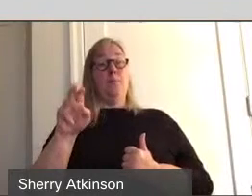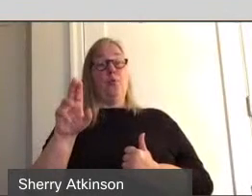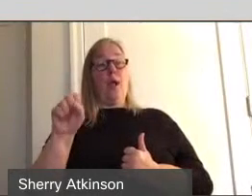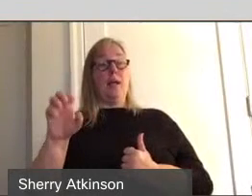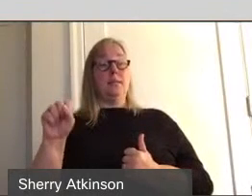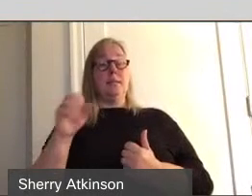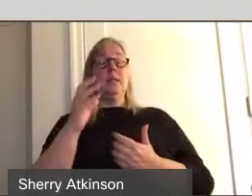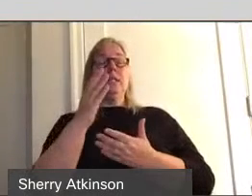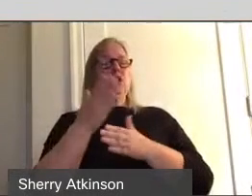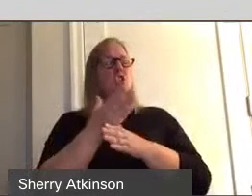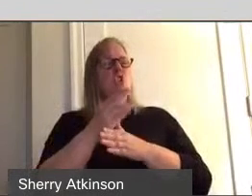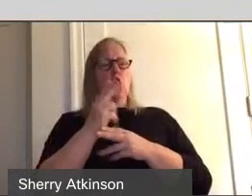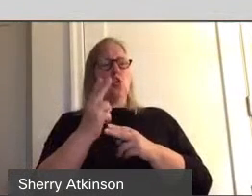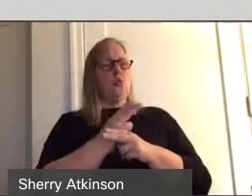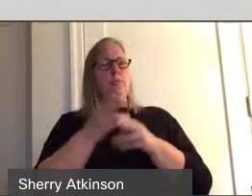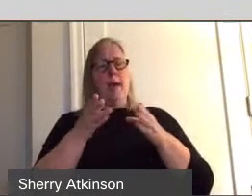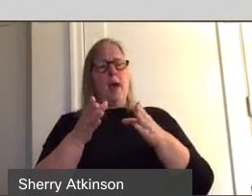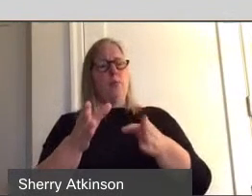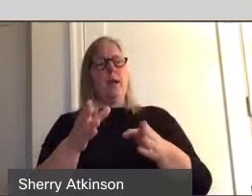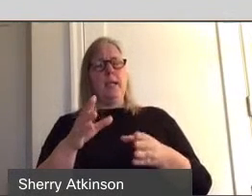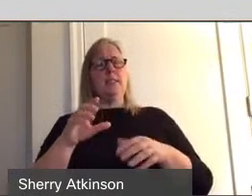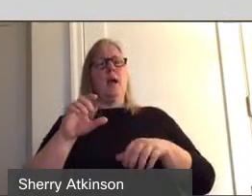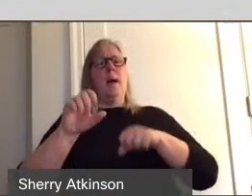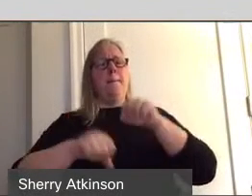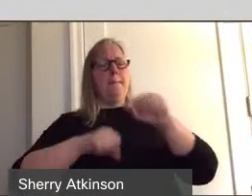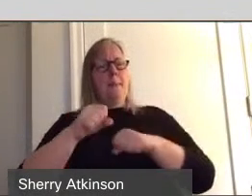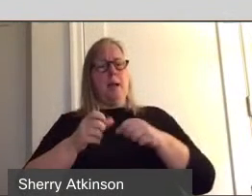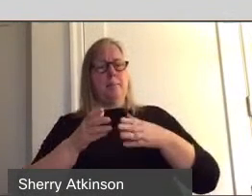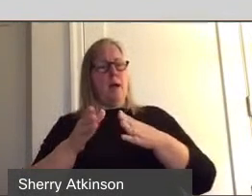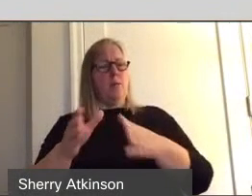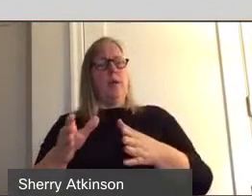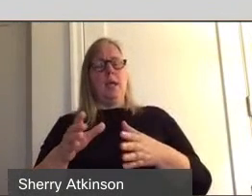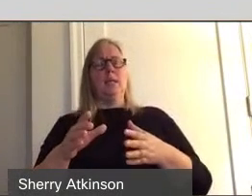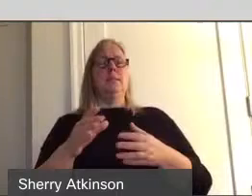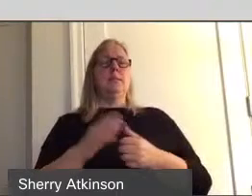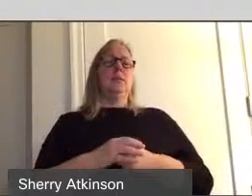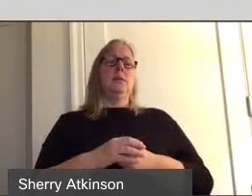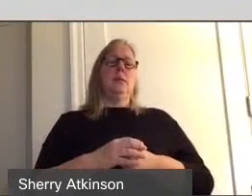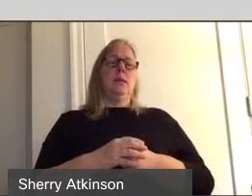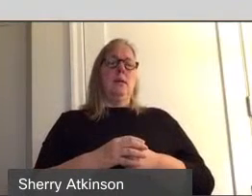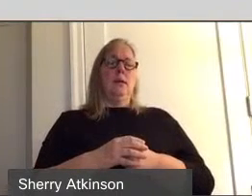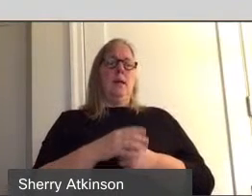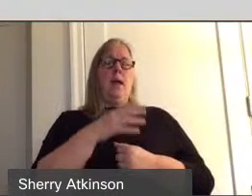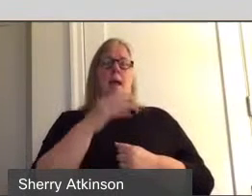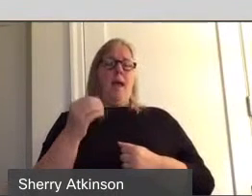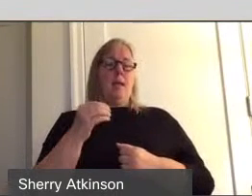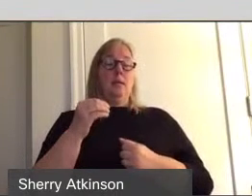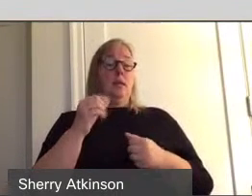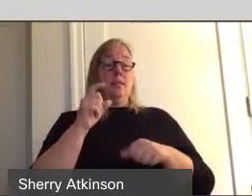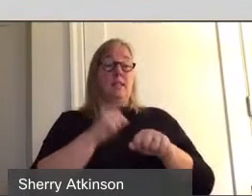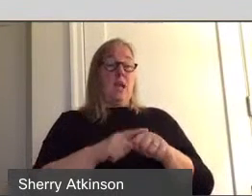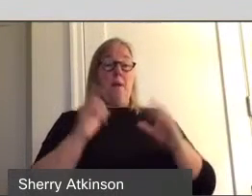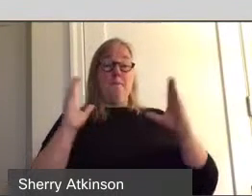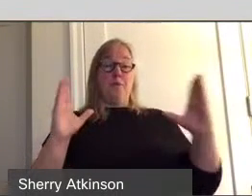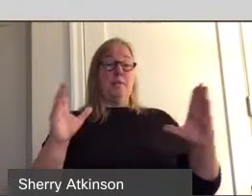use pathways to a large extent. And the